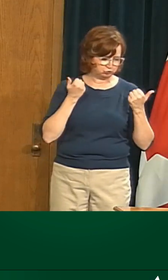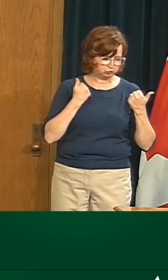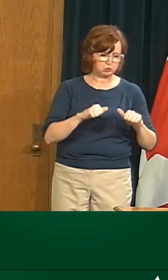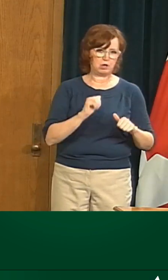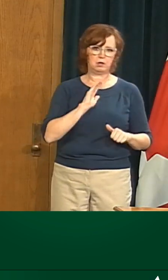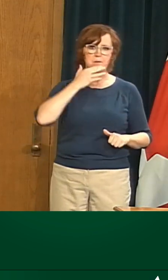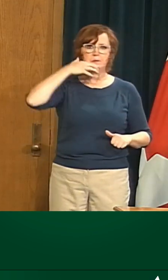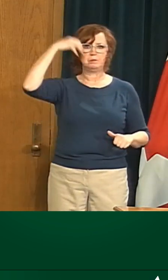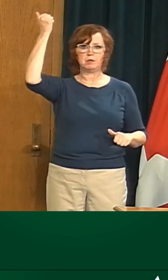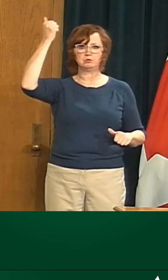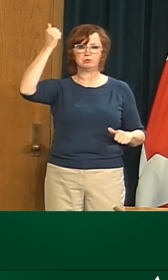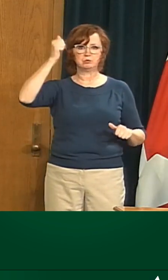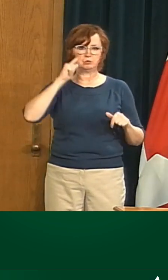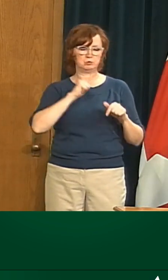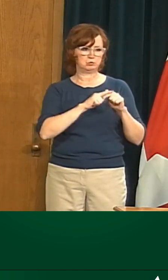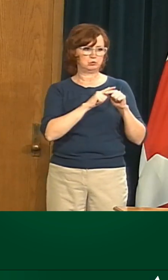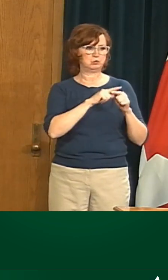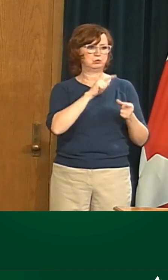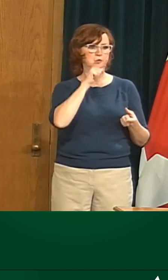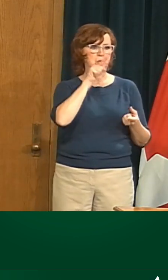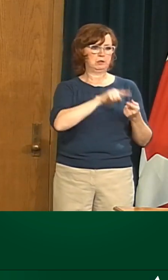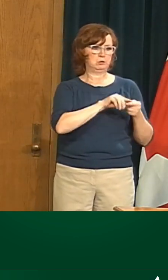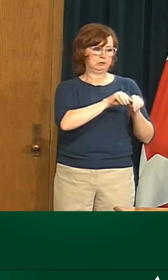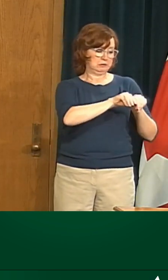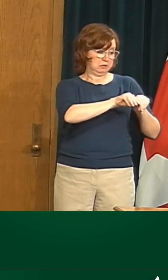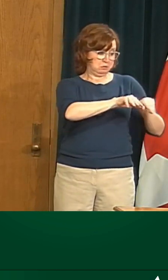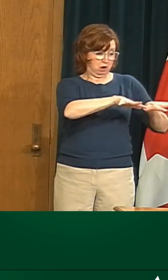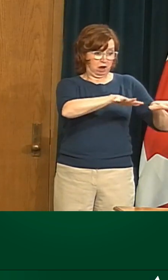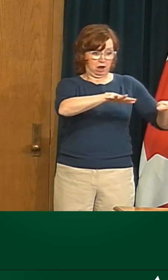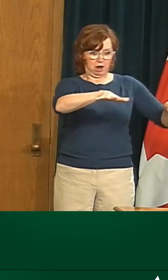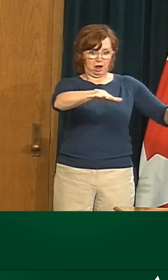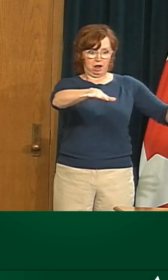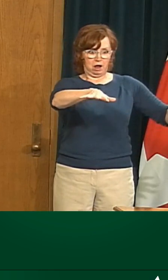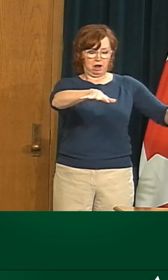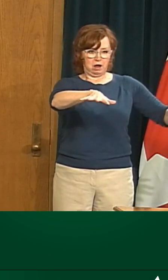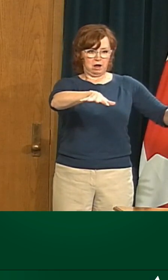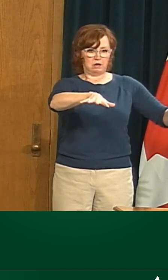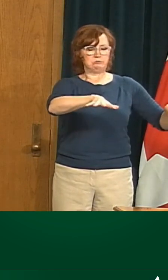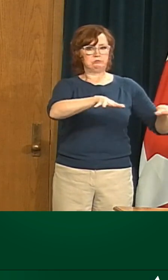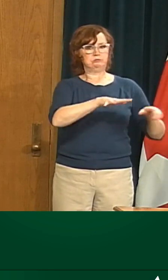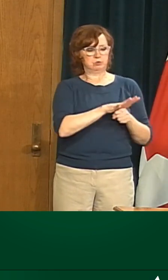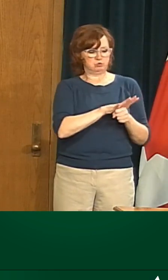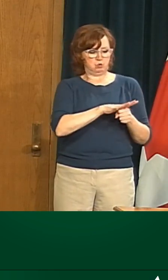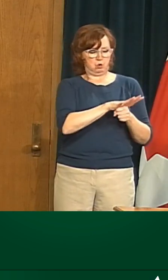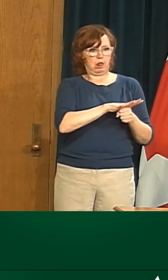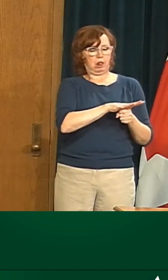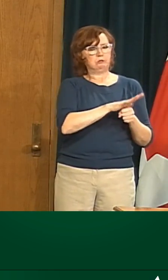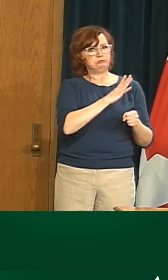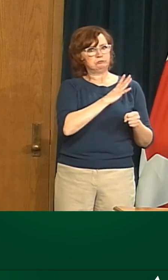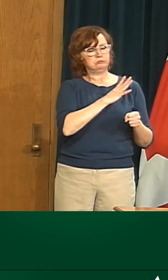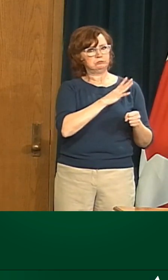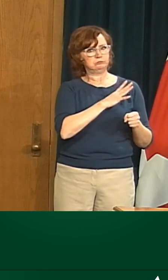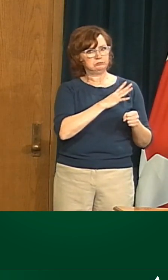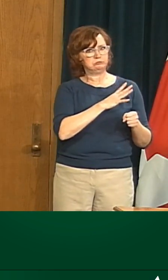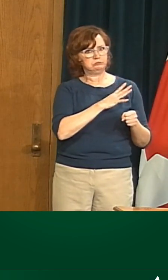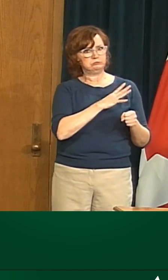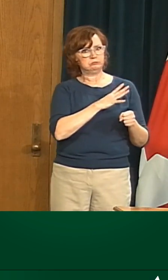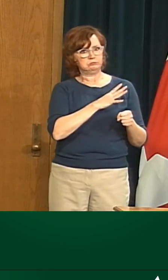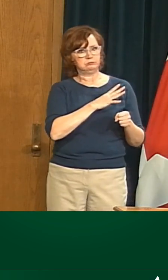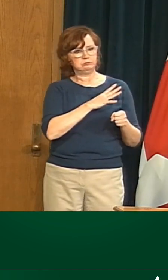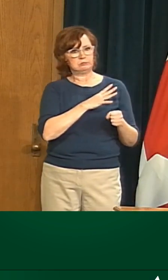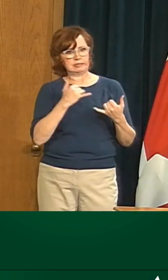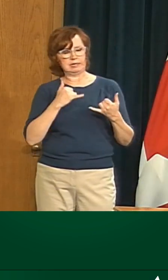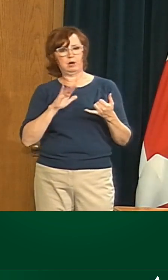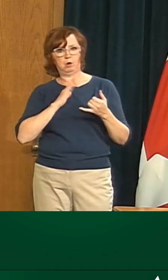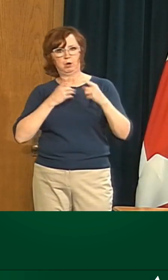a provincial-wide issue. That is where we are turning our sights to, and we feel we have the resources in place to